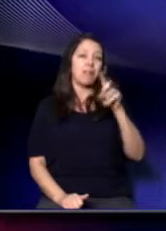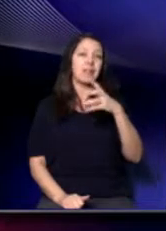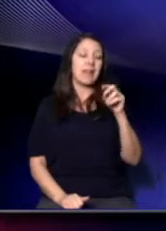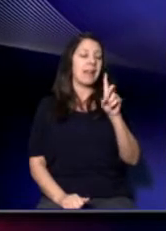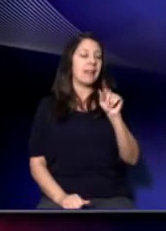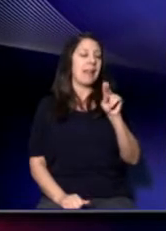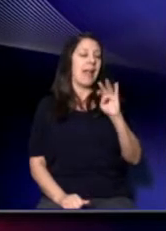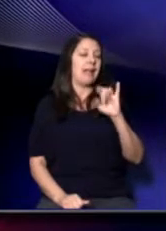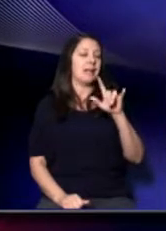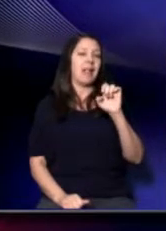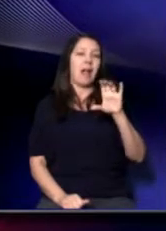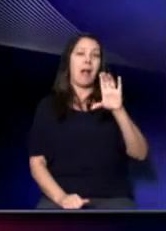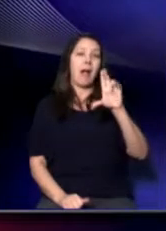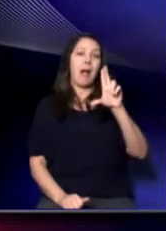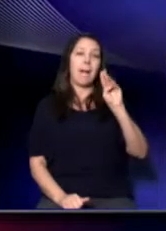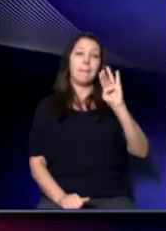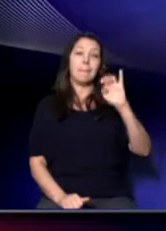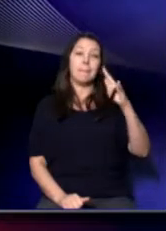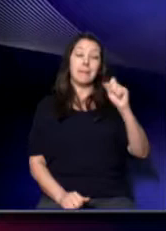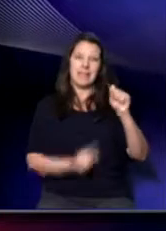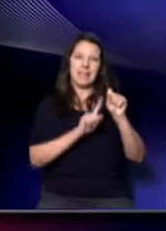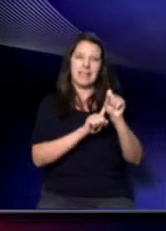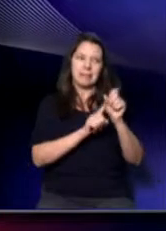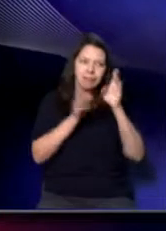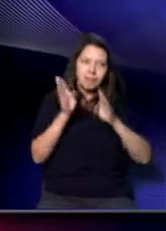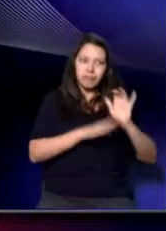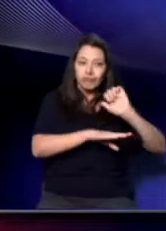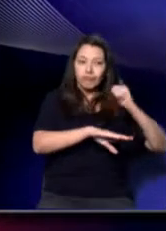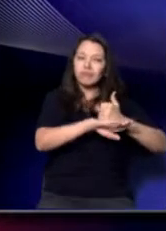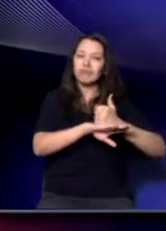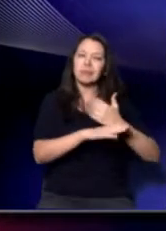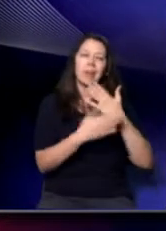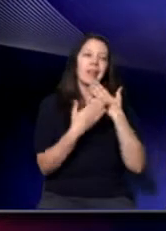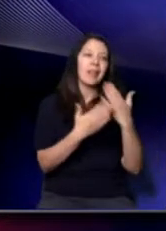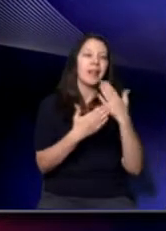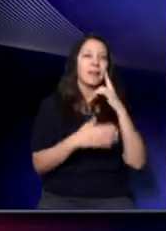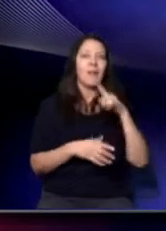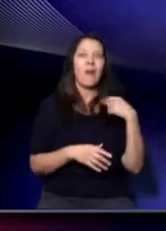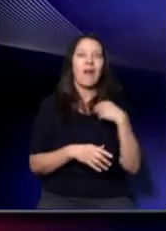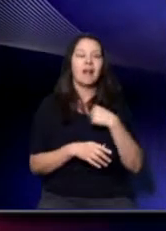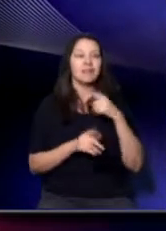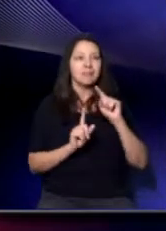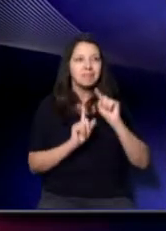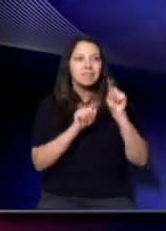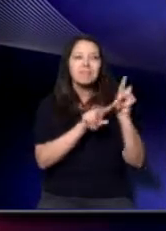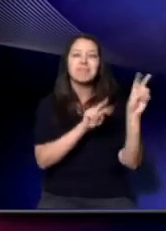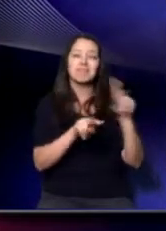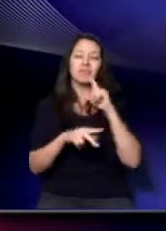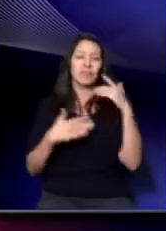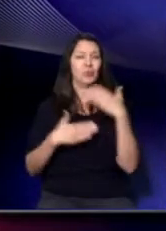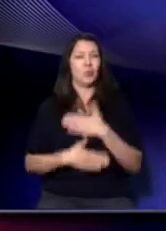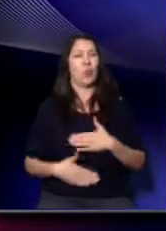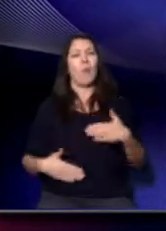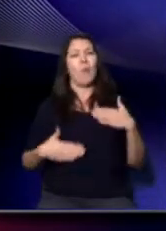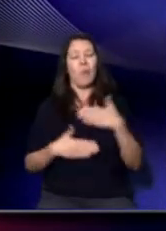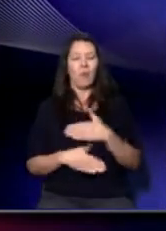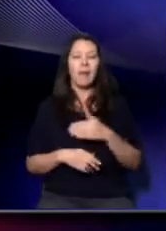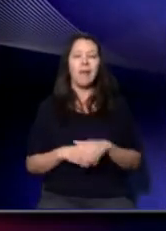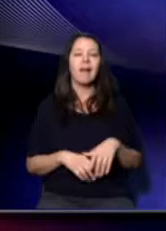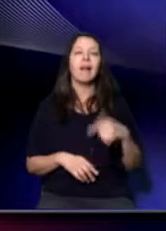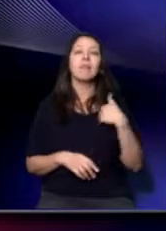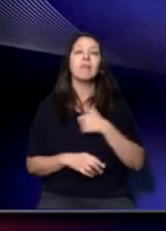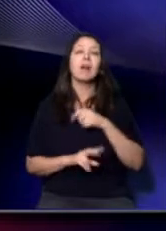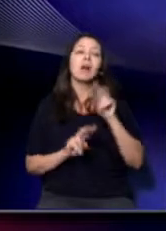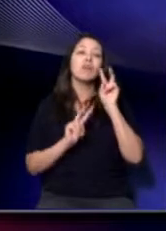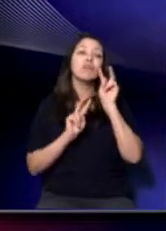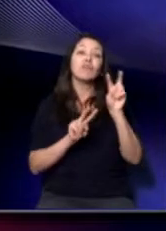Cummings, for putting this all together for us. We really enjoyed it. And we look forward to working with, there's some other